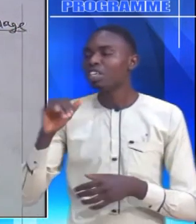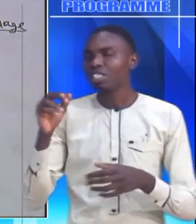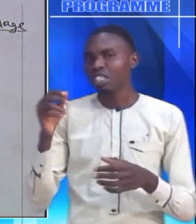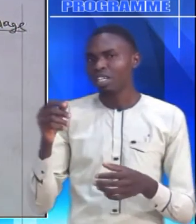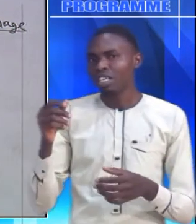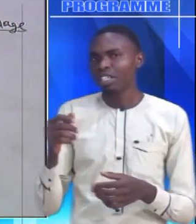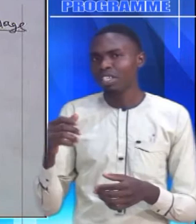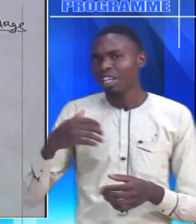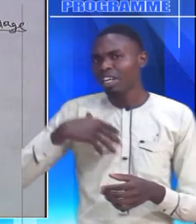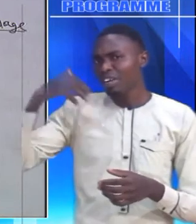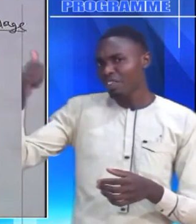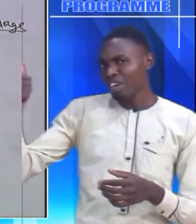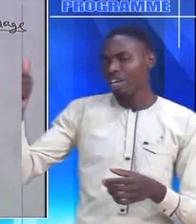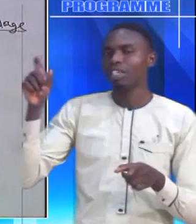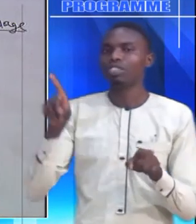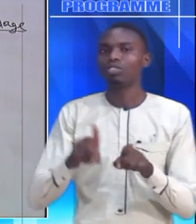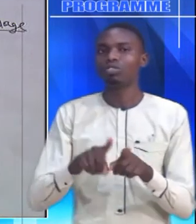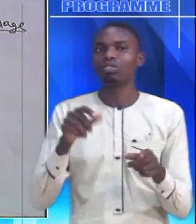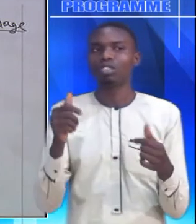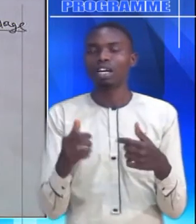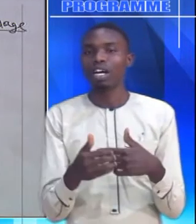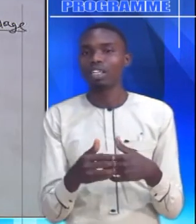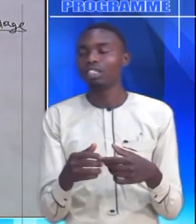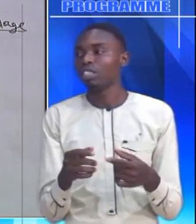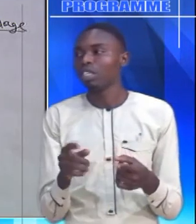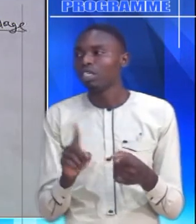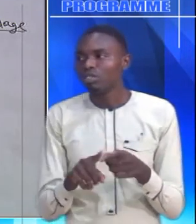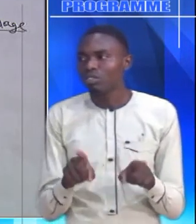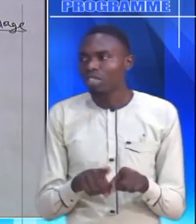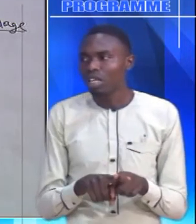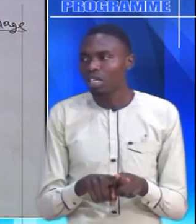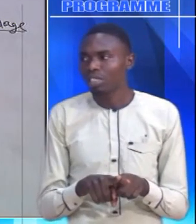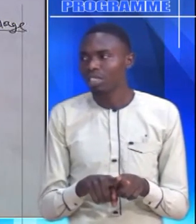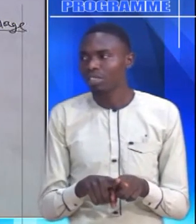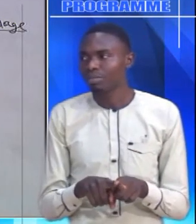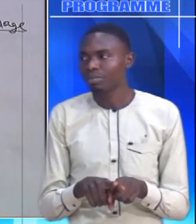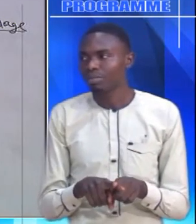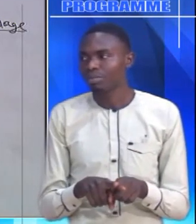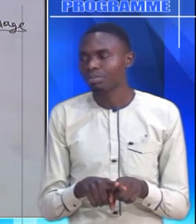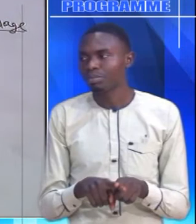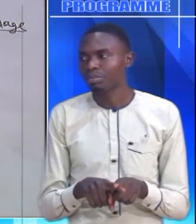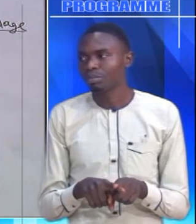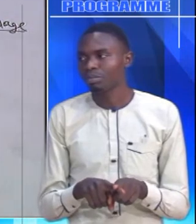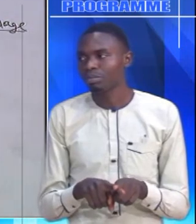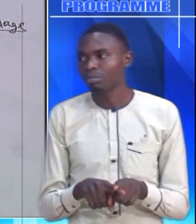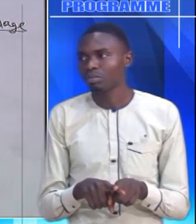of monotones give back to the diphthongs. And in all, we have